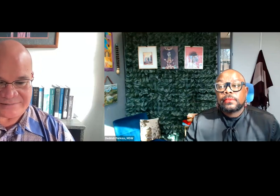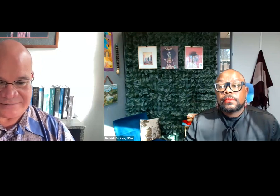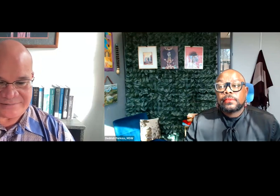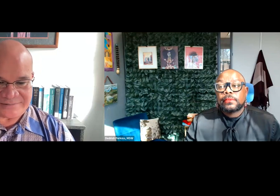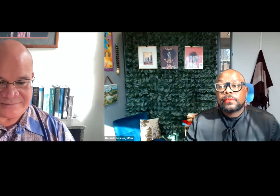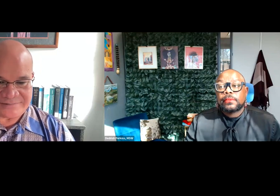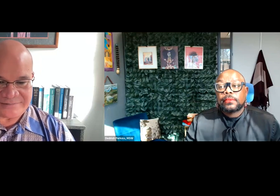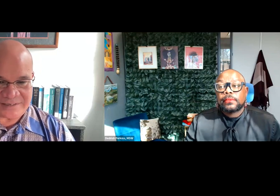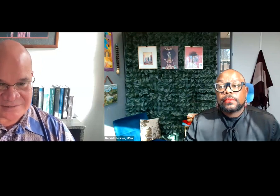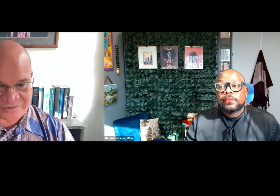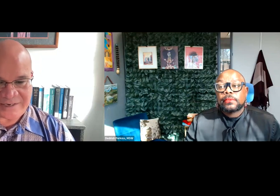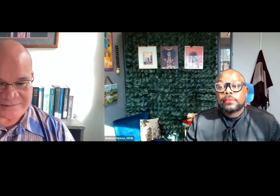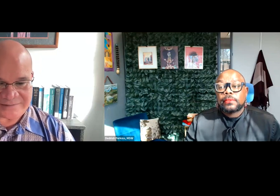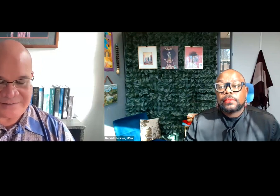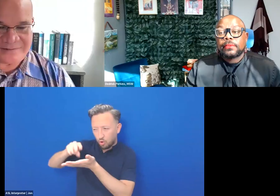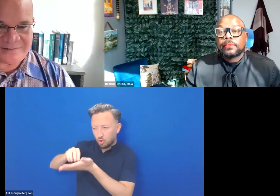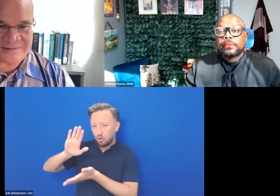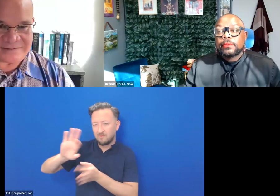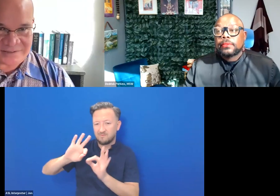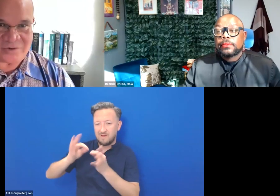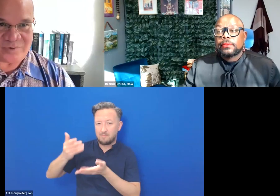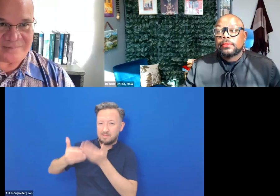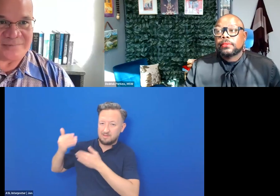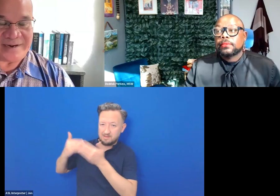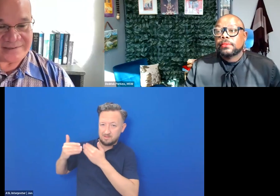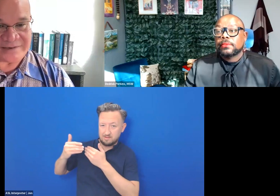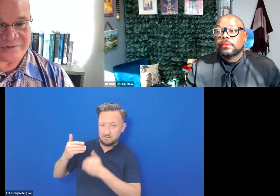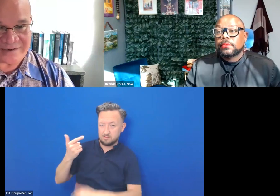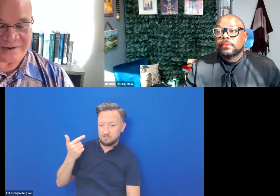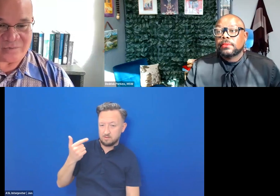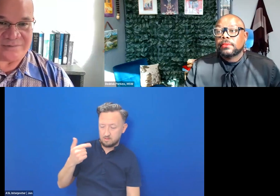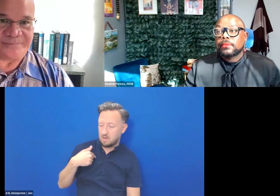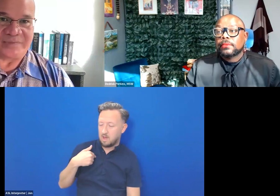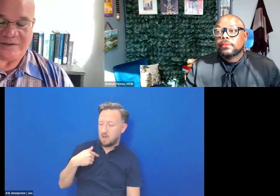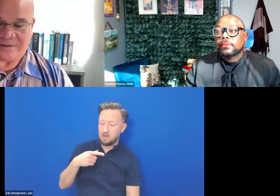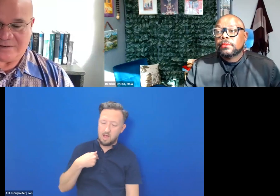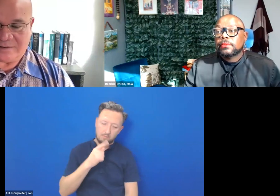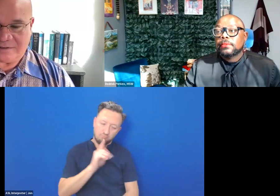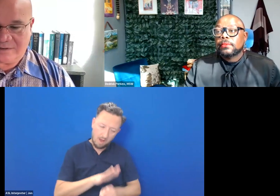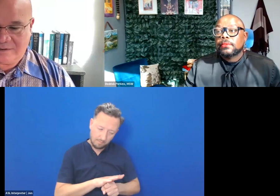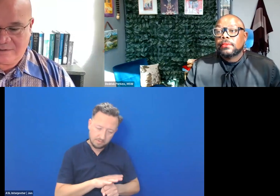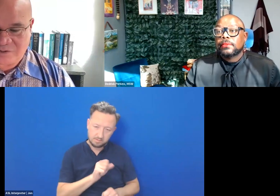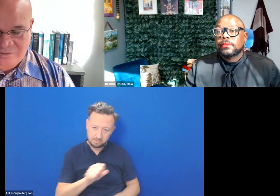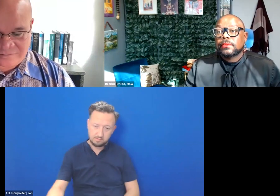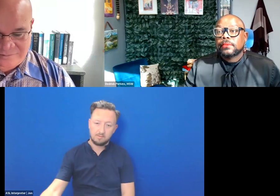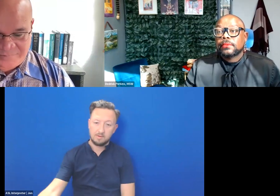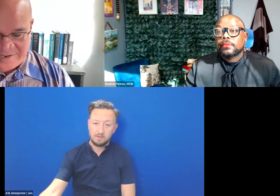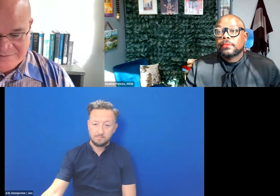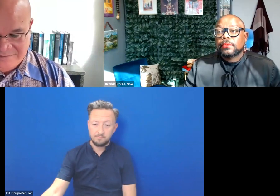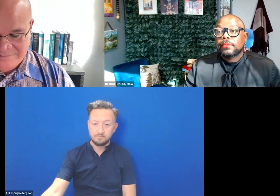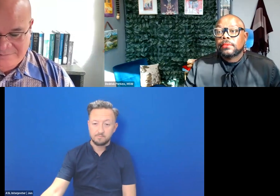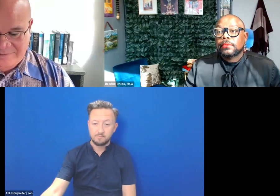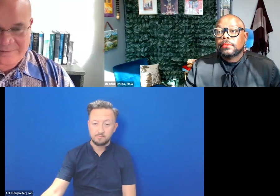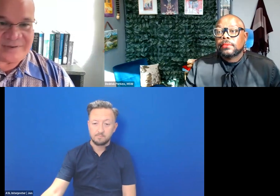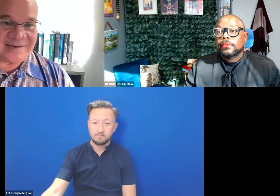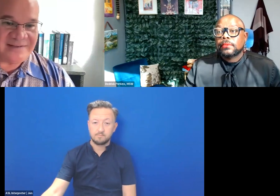genealogy. And I said, OK. She said, no, promise me. And I said, OK, I will. So she